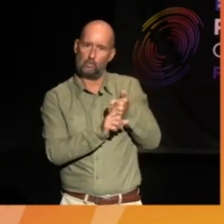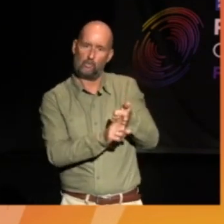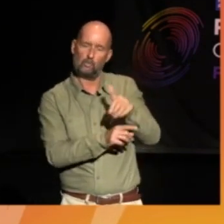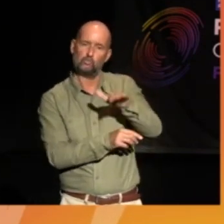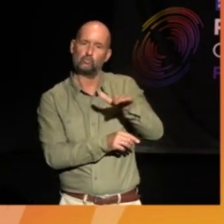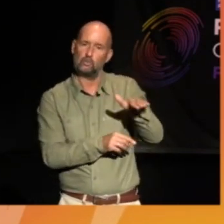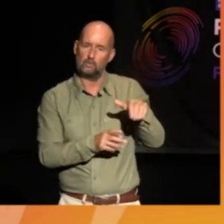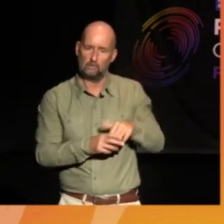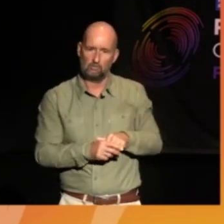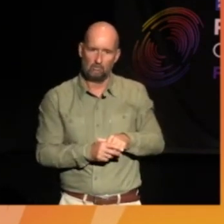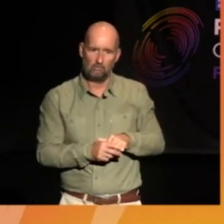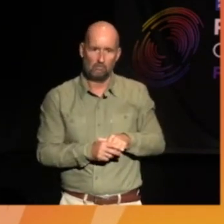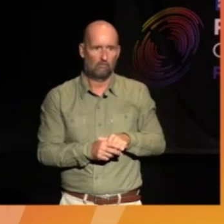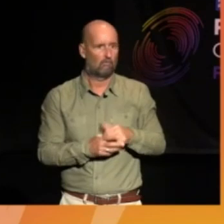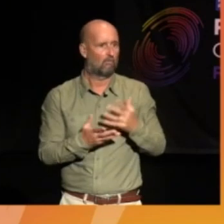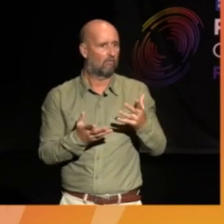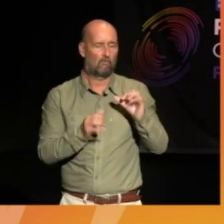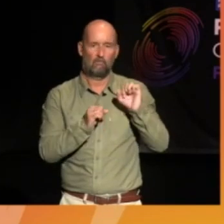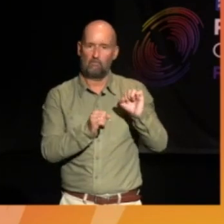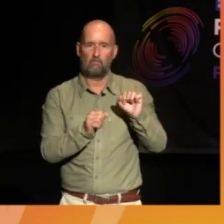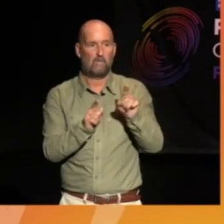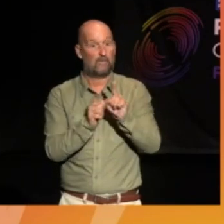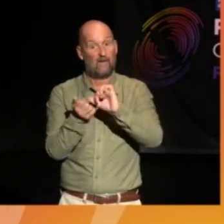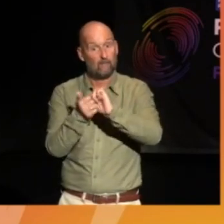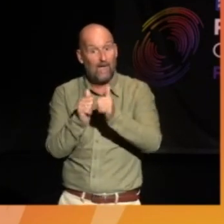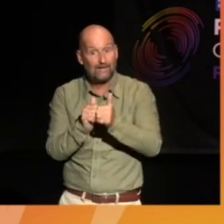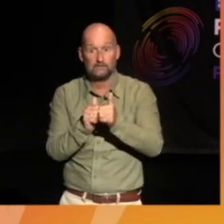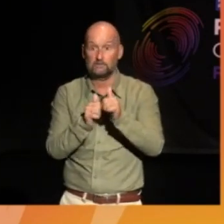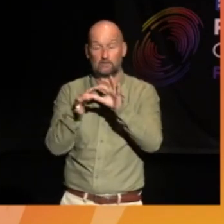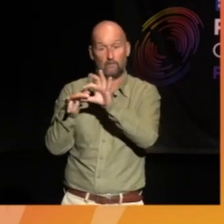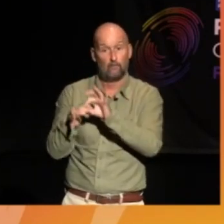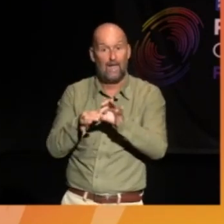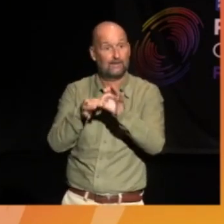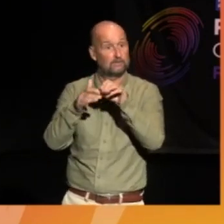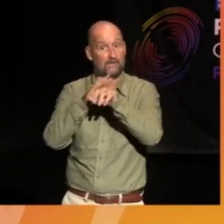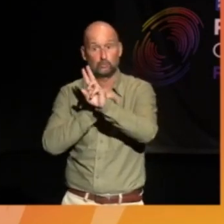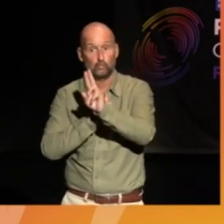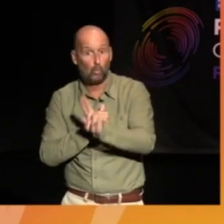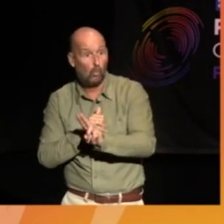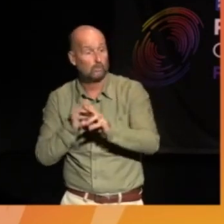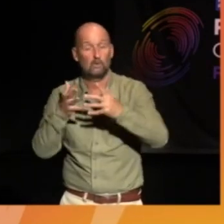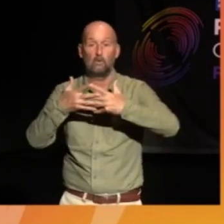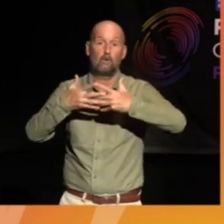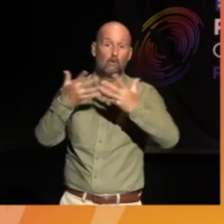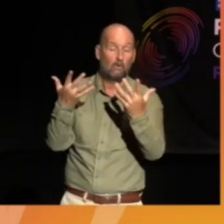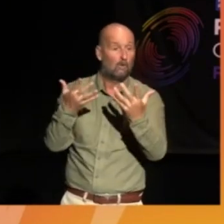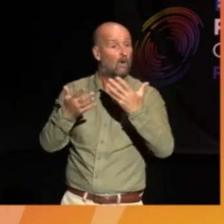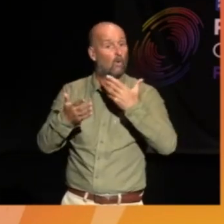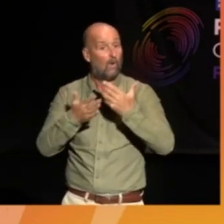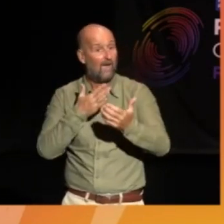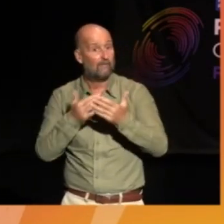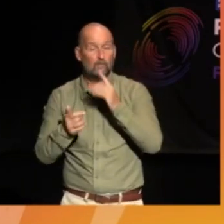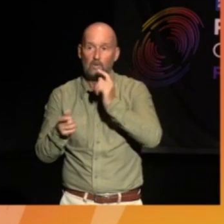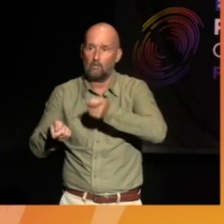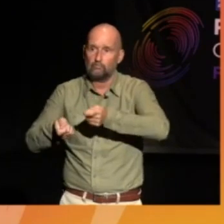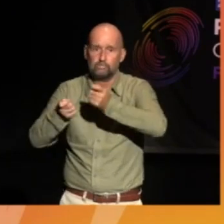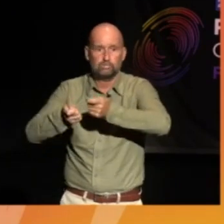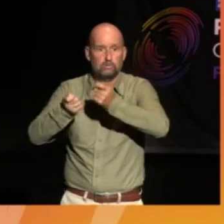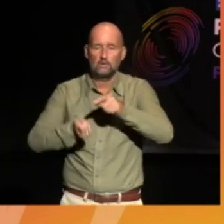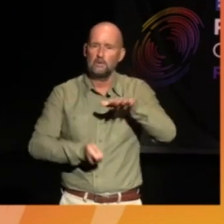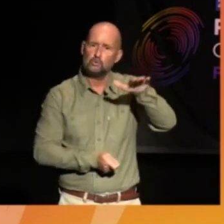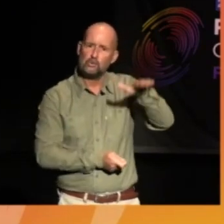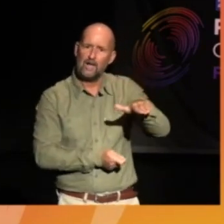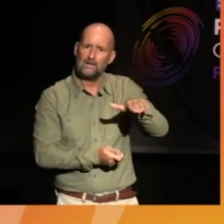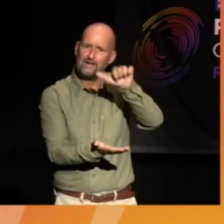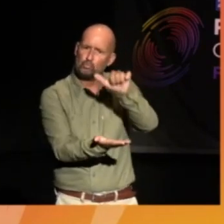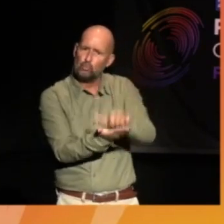own among our friends circles, in the schools, colleges, wherever we are. We can speak that every child has a right to